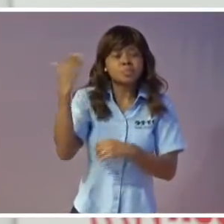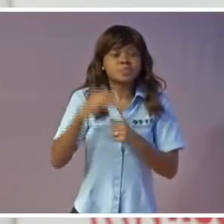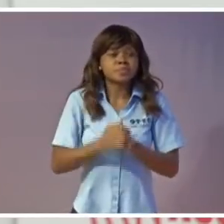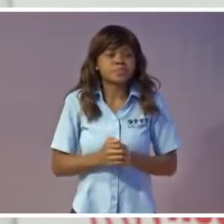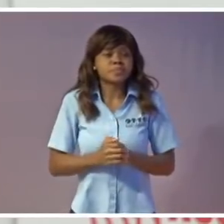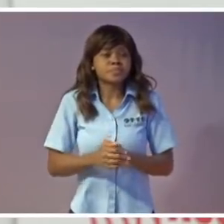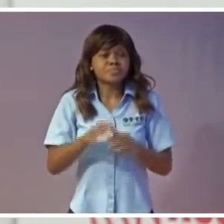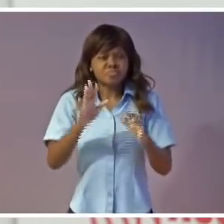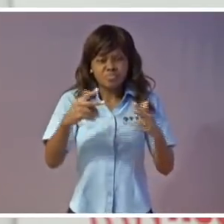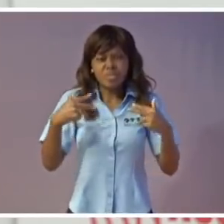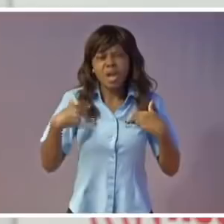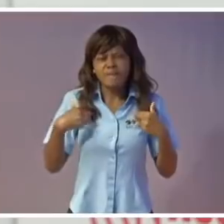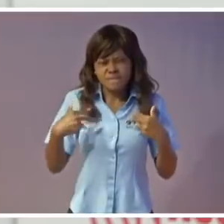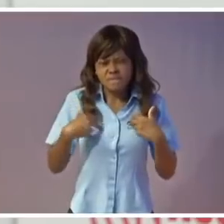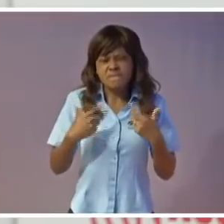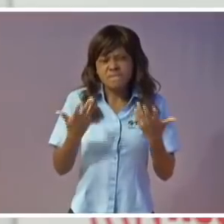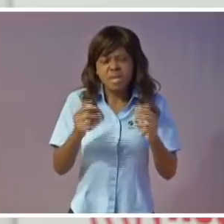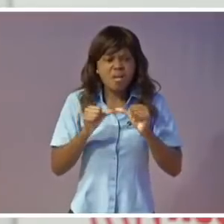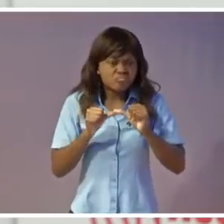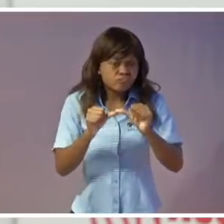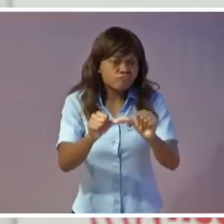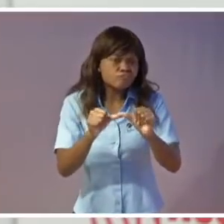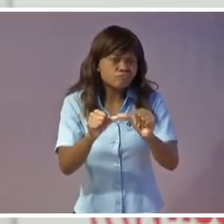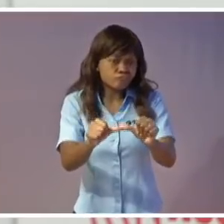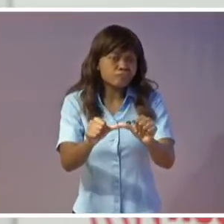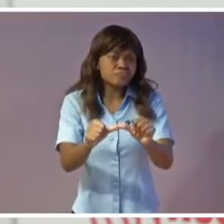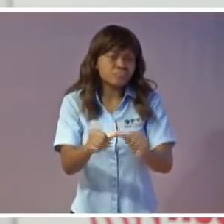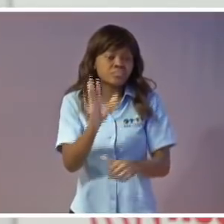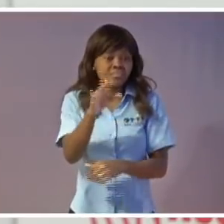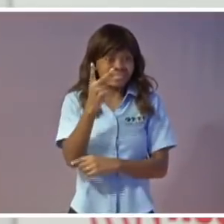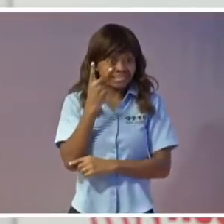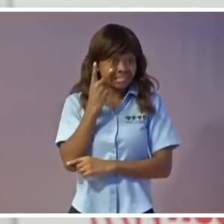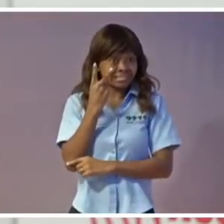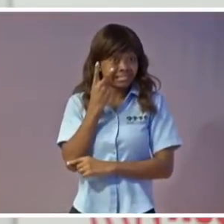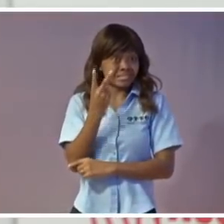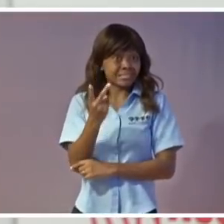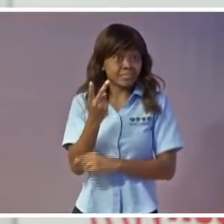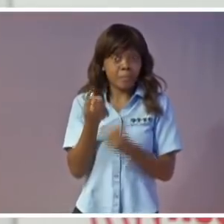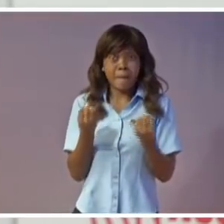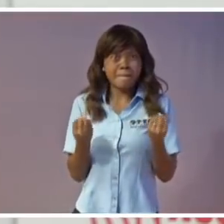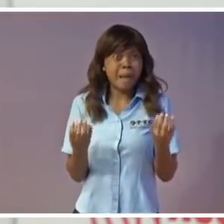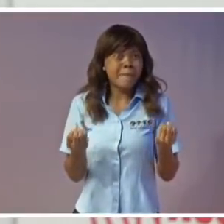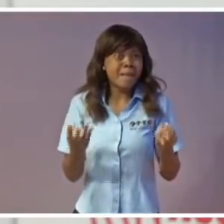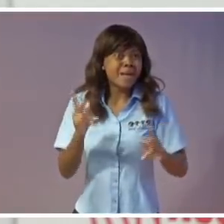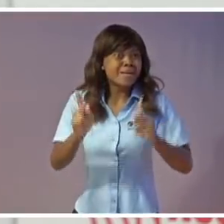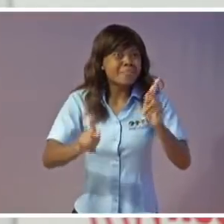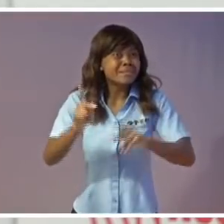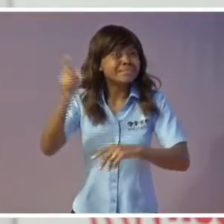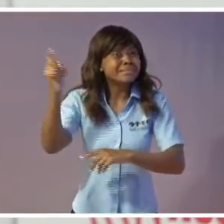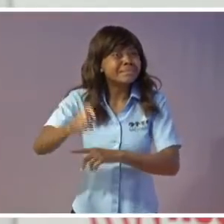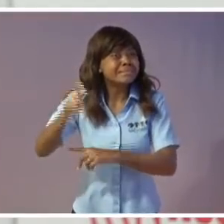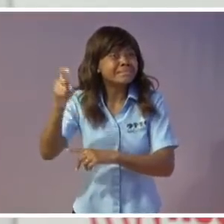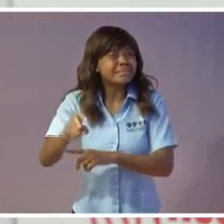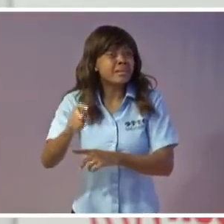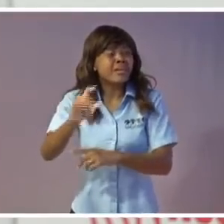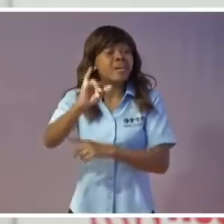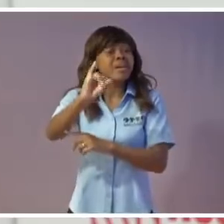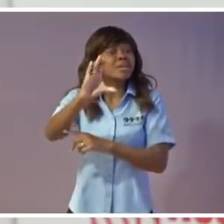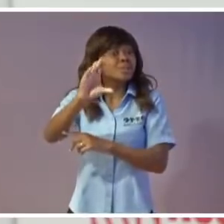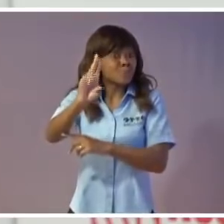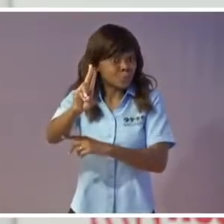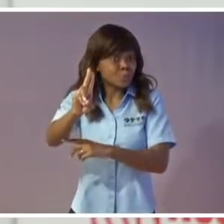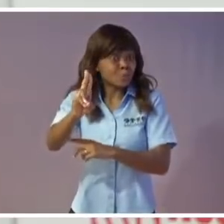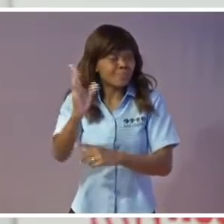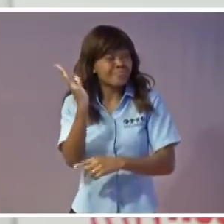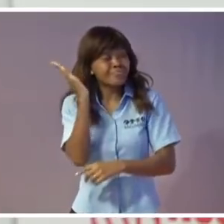We continue to note a high demand for intensive care unit level beds across our